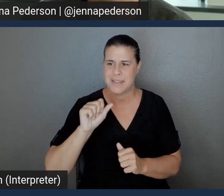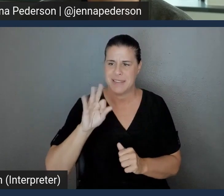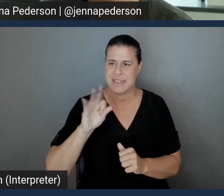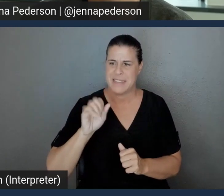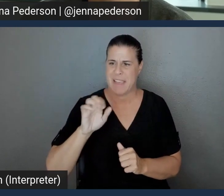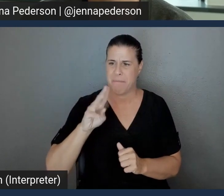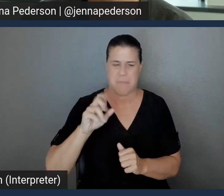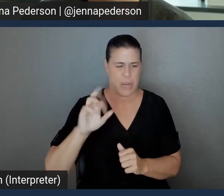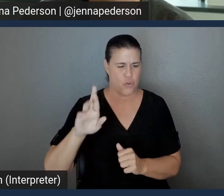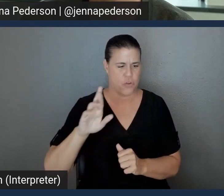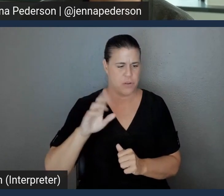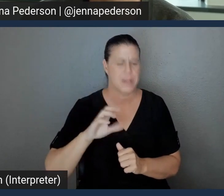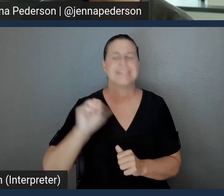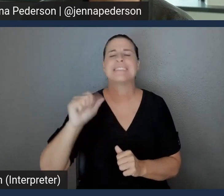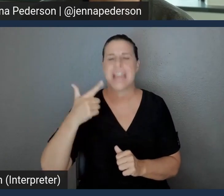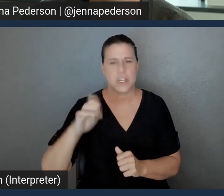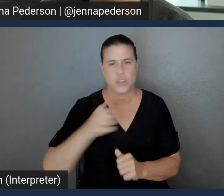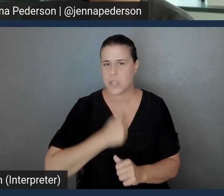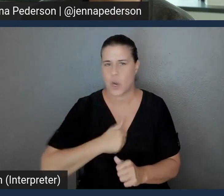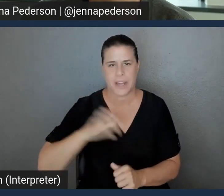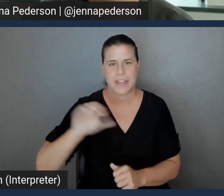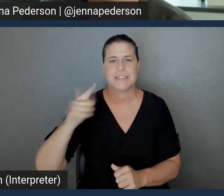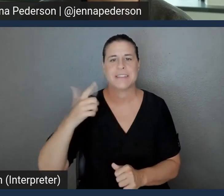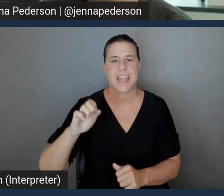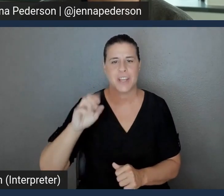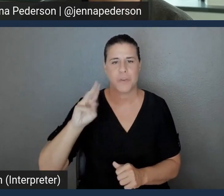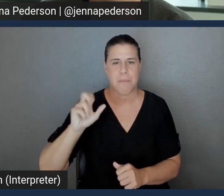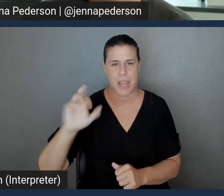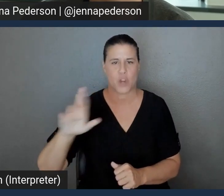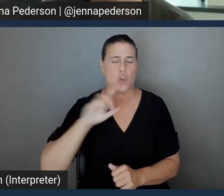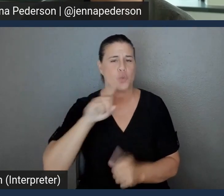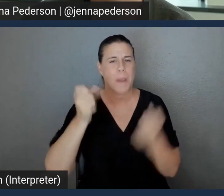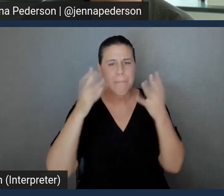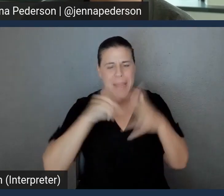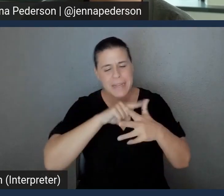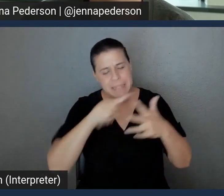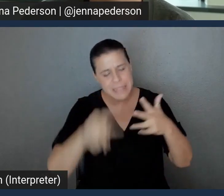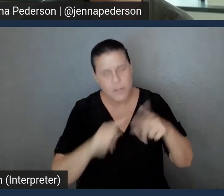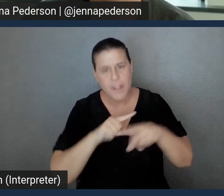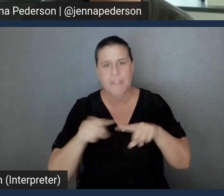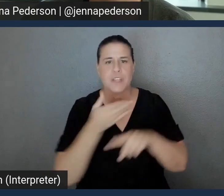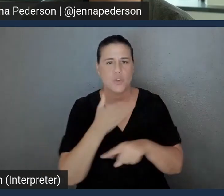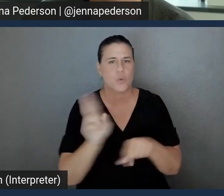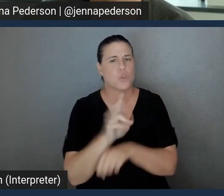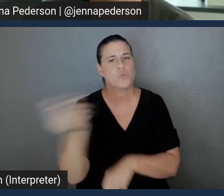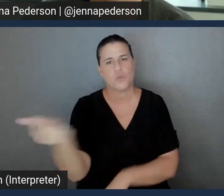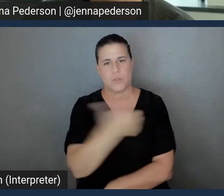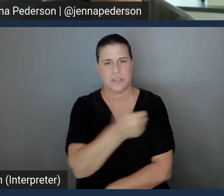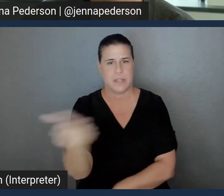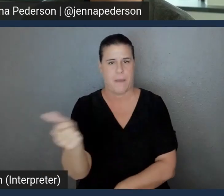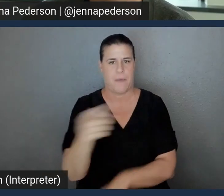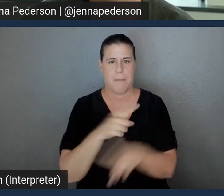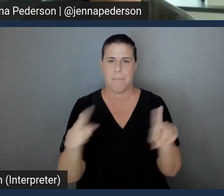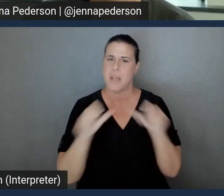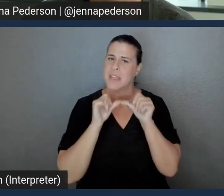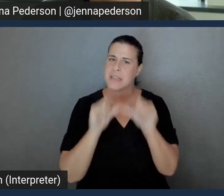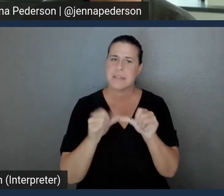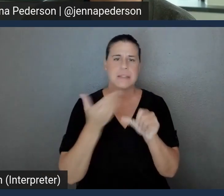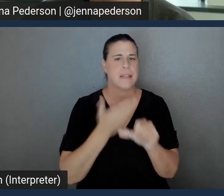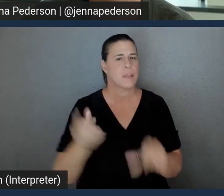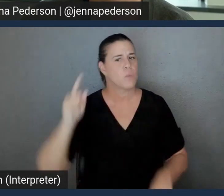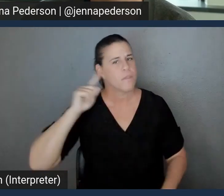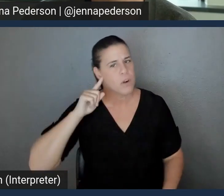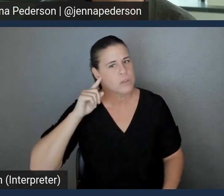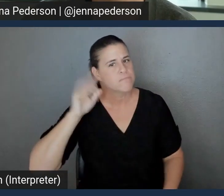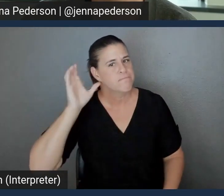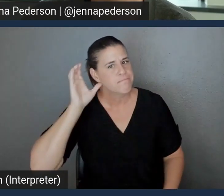lot of model development. So we had all of these different pieces that you could use on your own. But one of the consistent things that we heard from customers